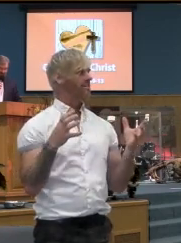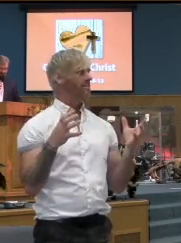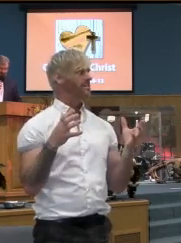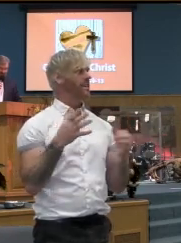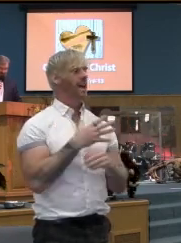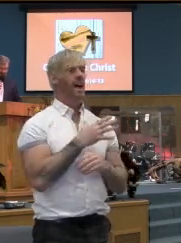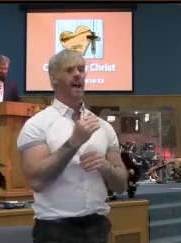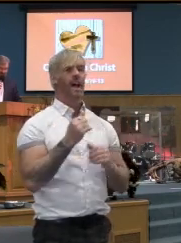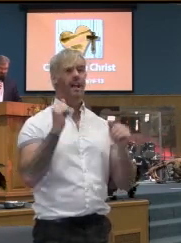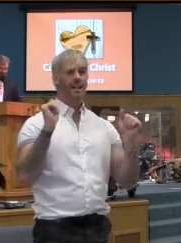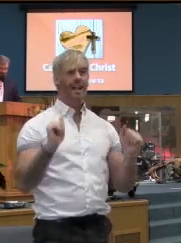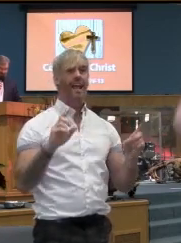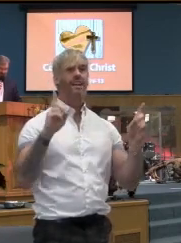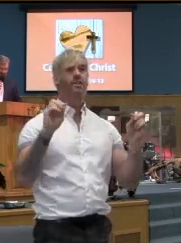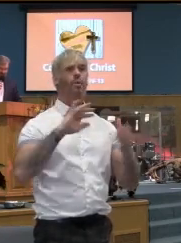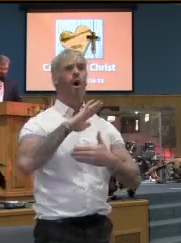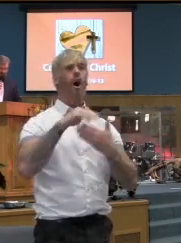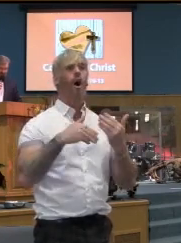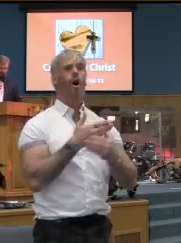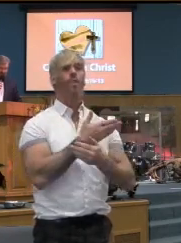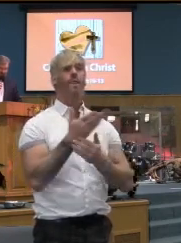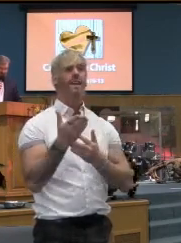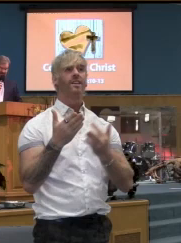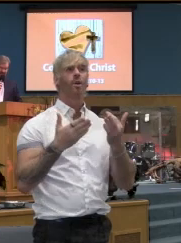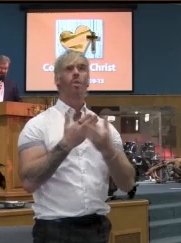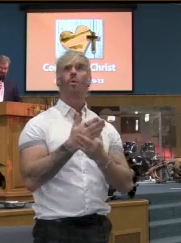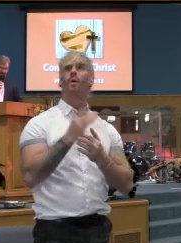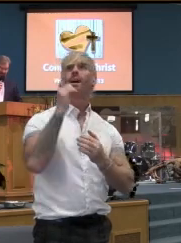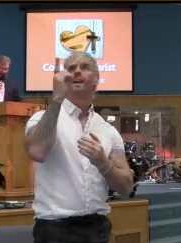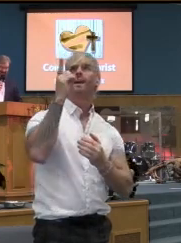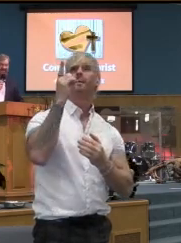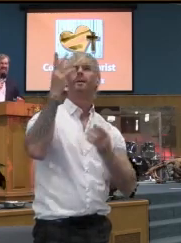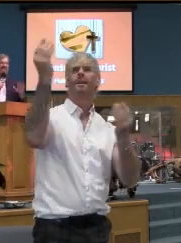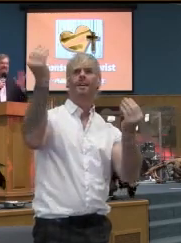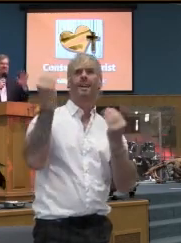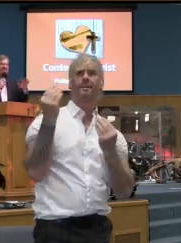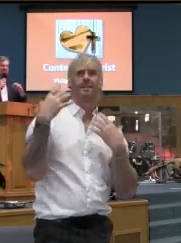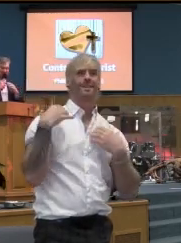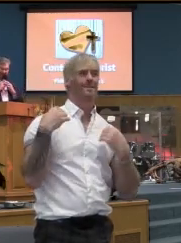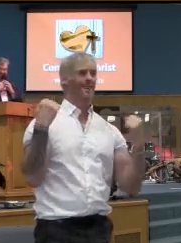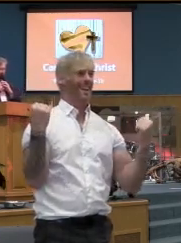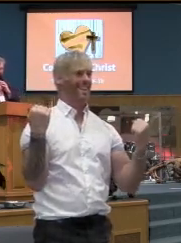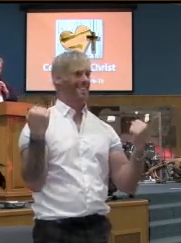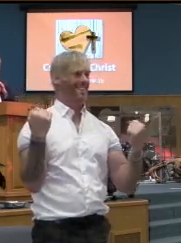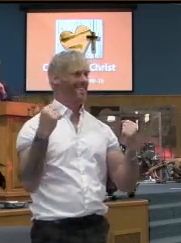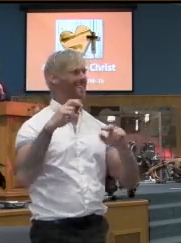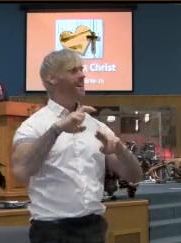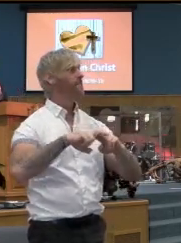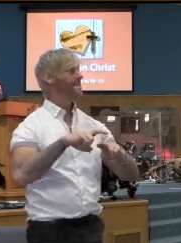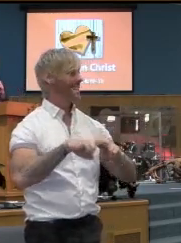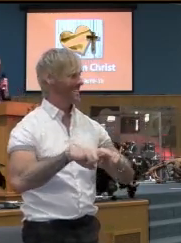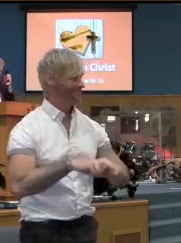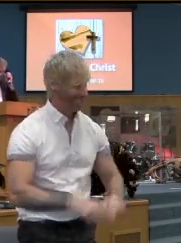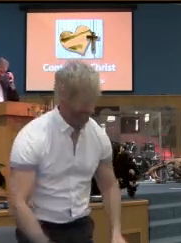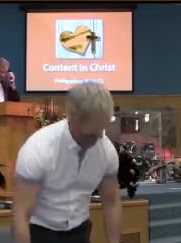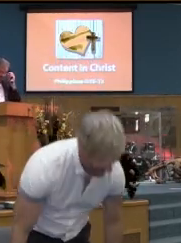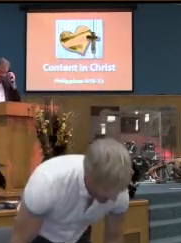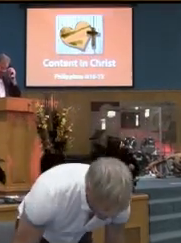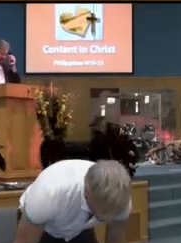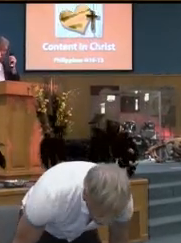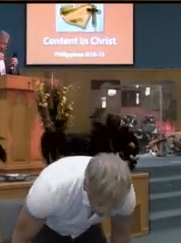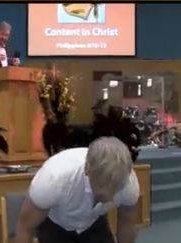I can do all things through Him who strengthens me. You may be seated.